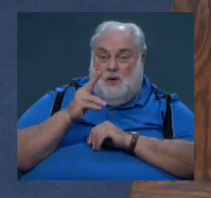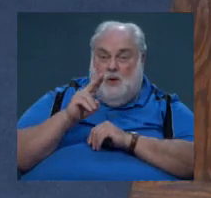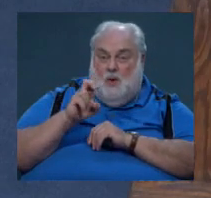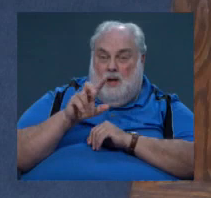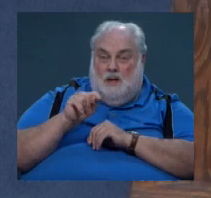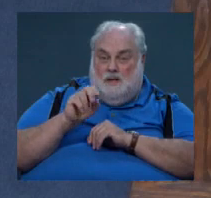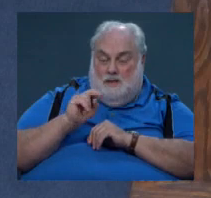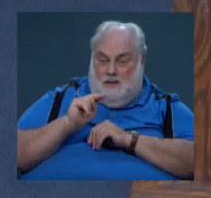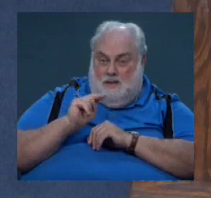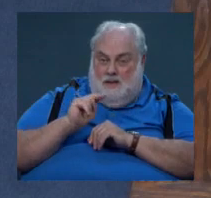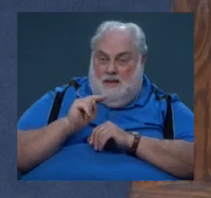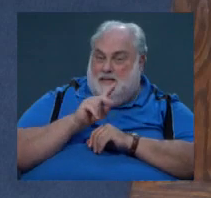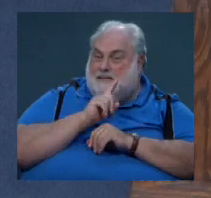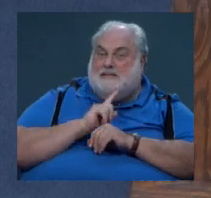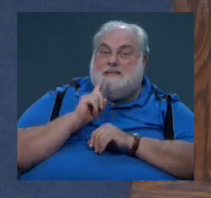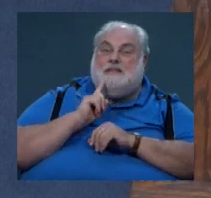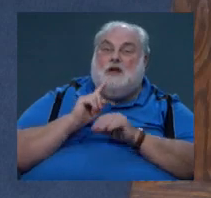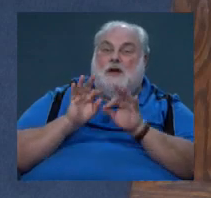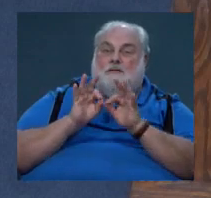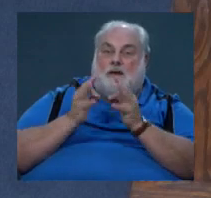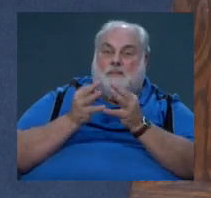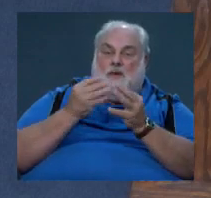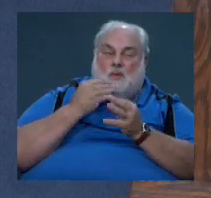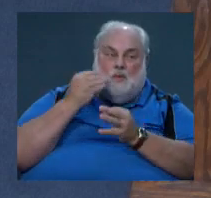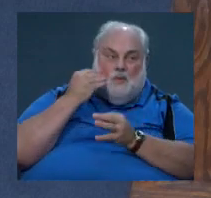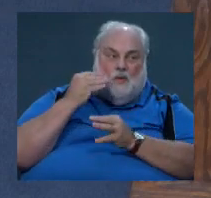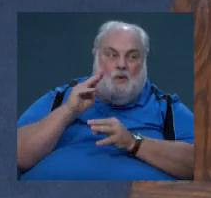now, 2 single-family houses,